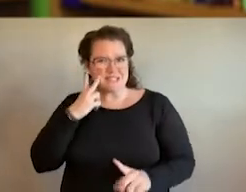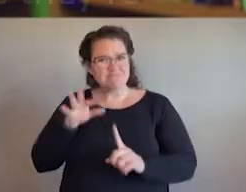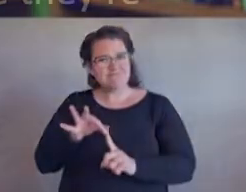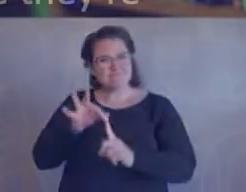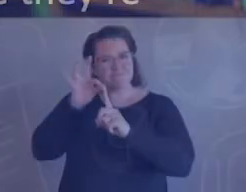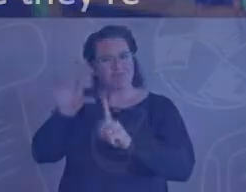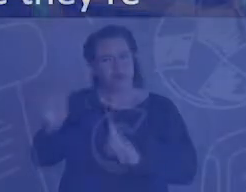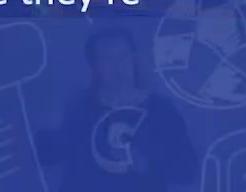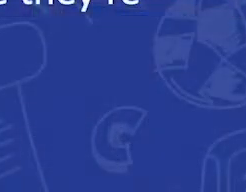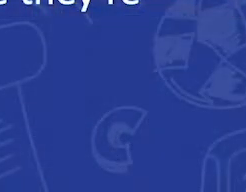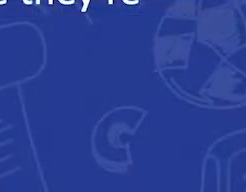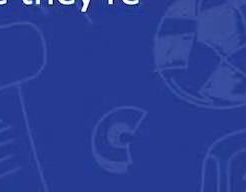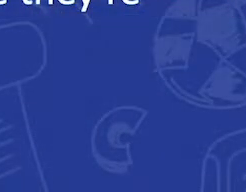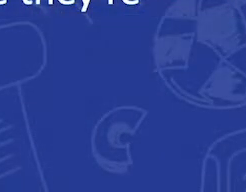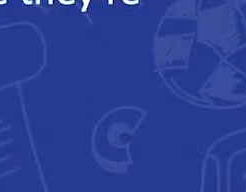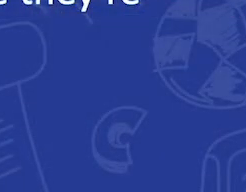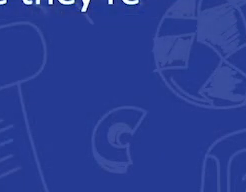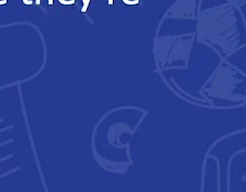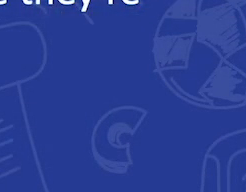people.